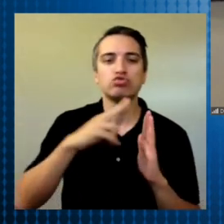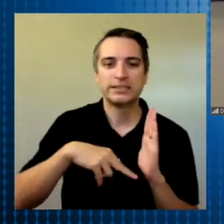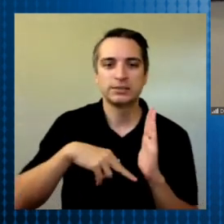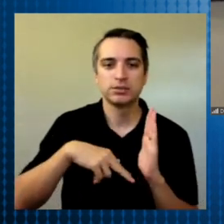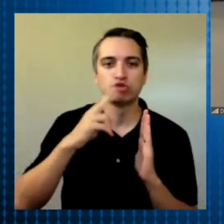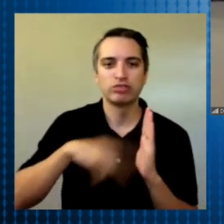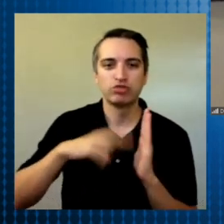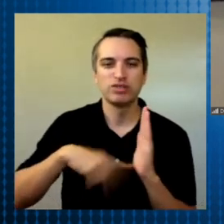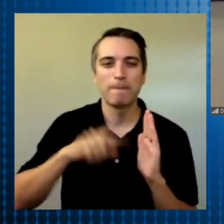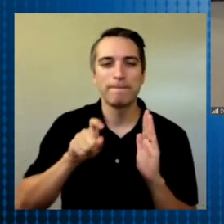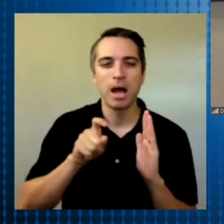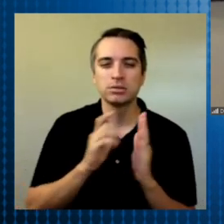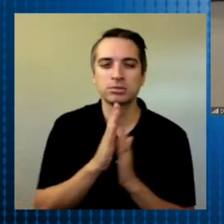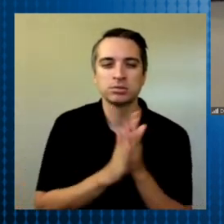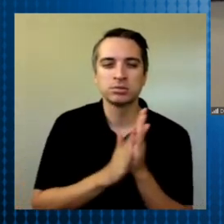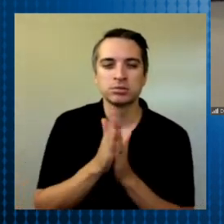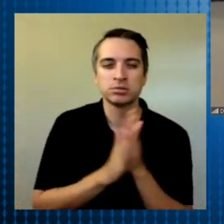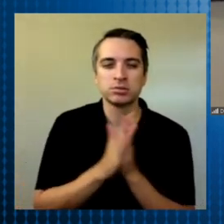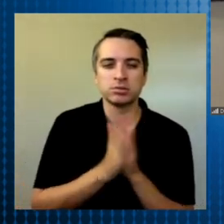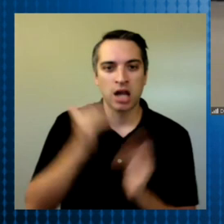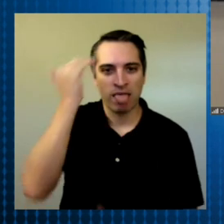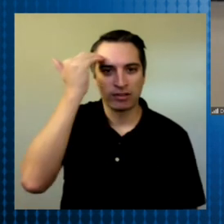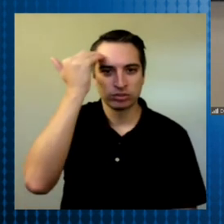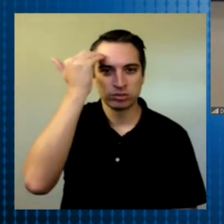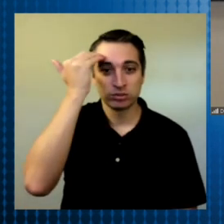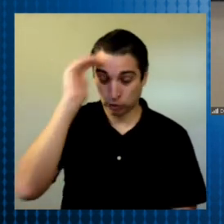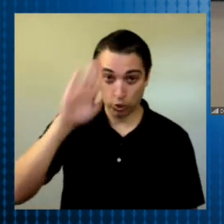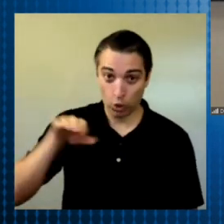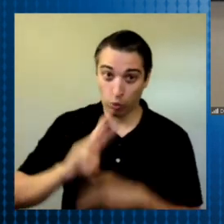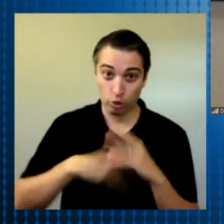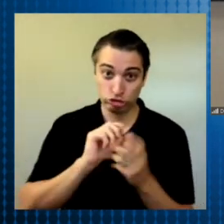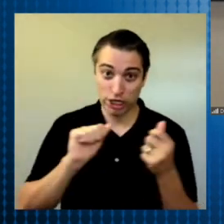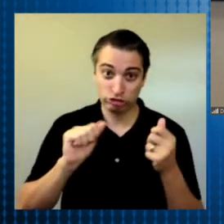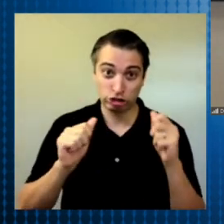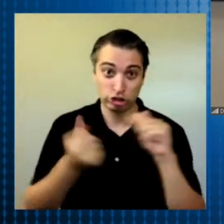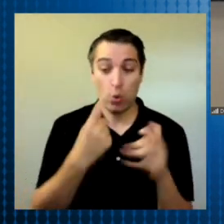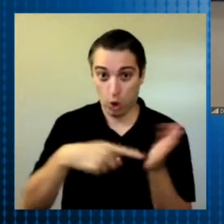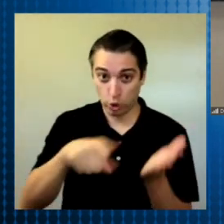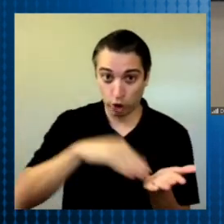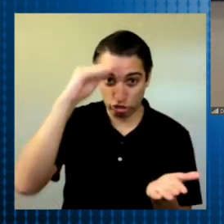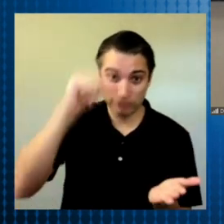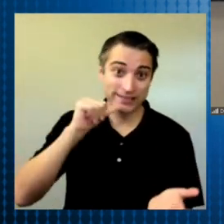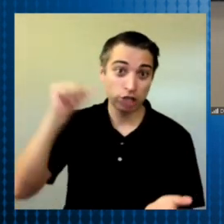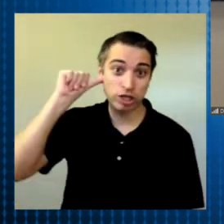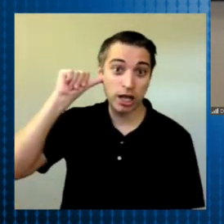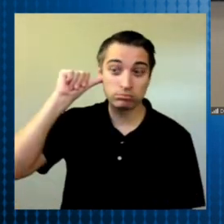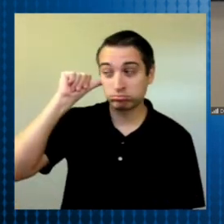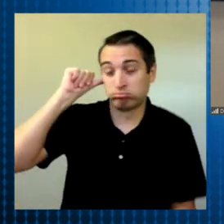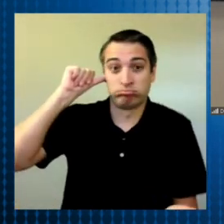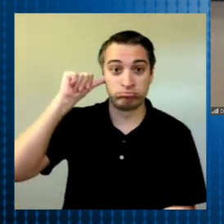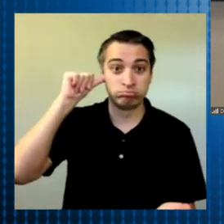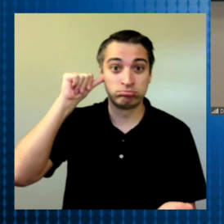Be hungry for knowledge. Because, you know, the world is changing so fast today, man. What you learned yesterday could be totally